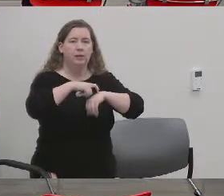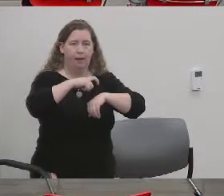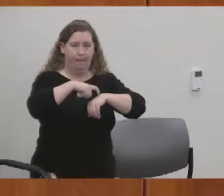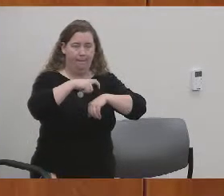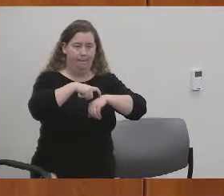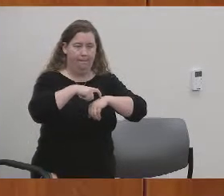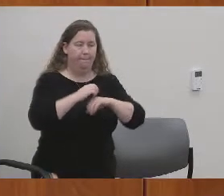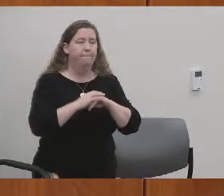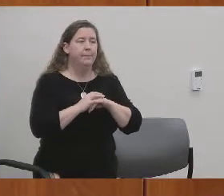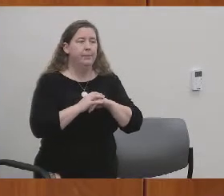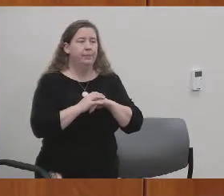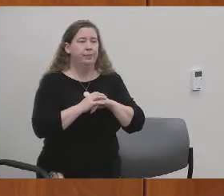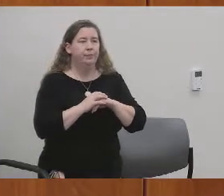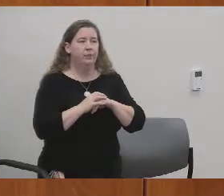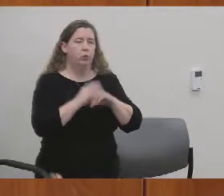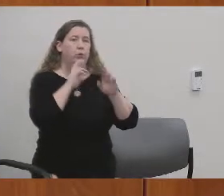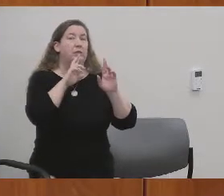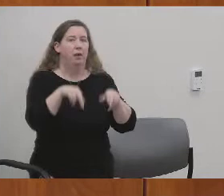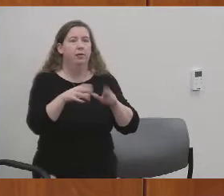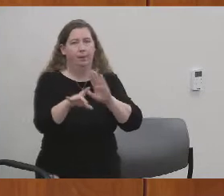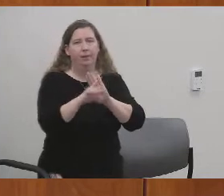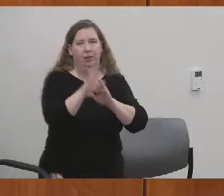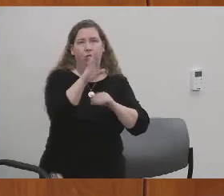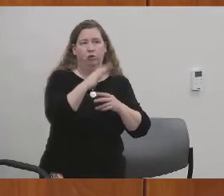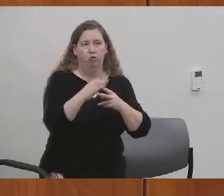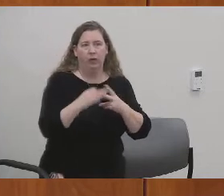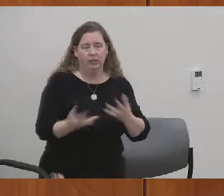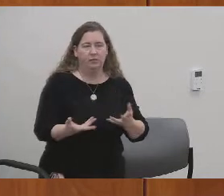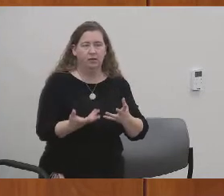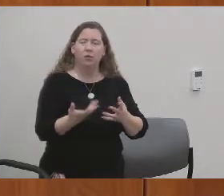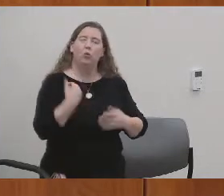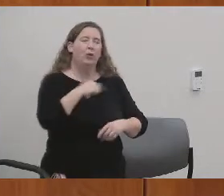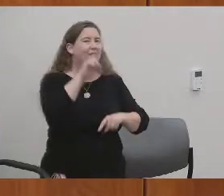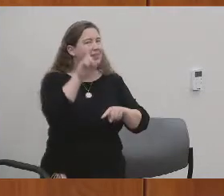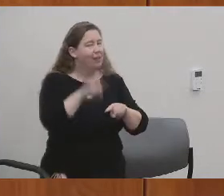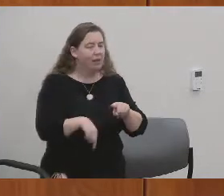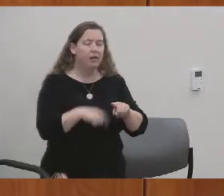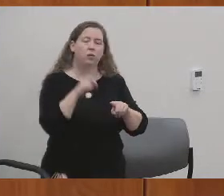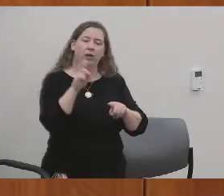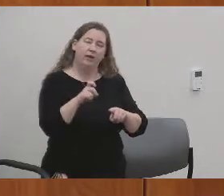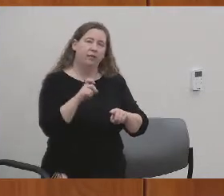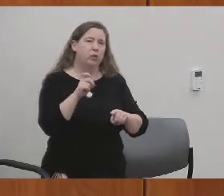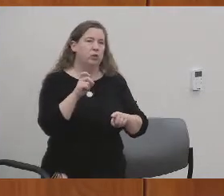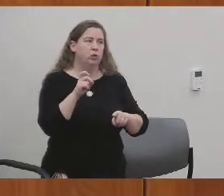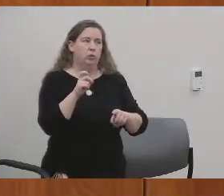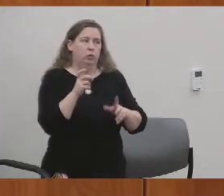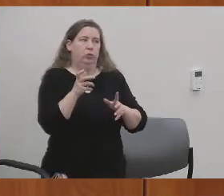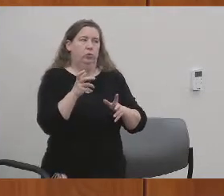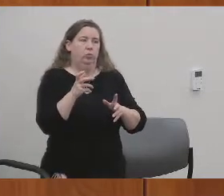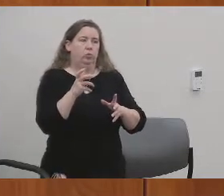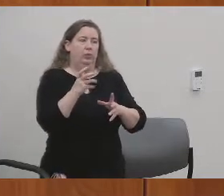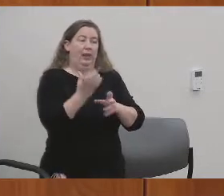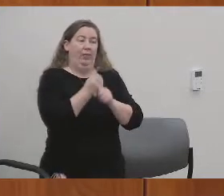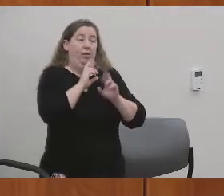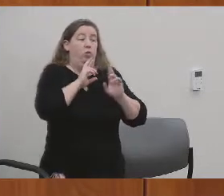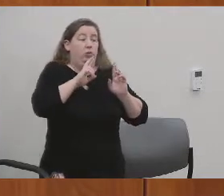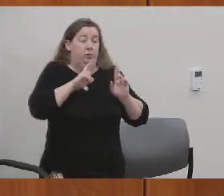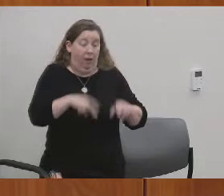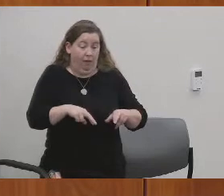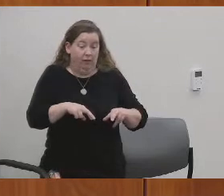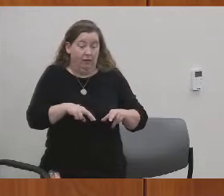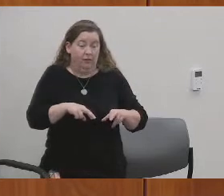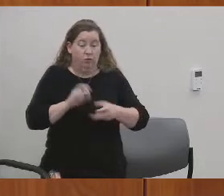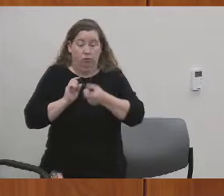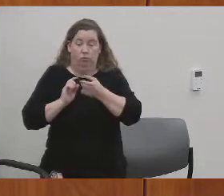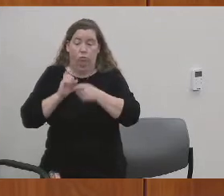my return email to them is that we can't give them more time because we need the time to adjust staff